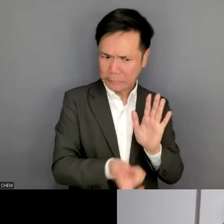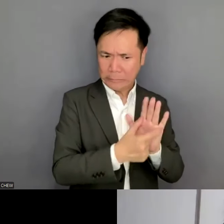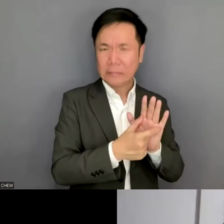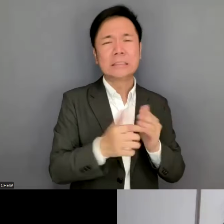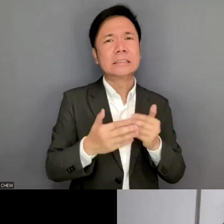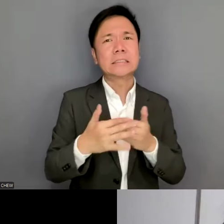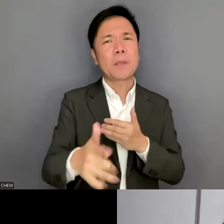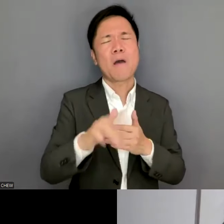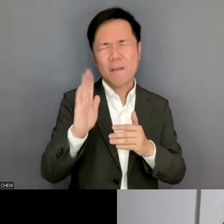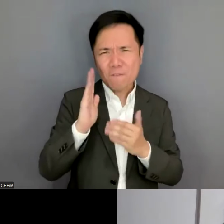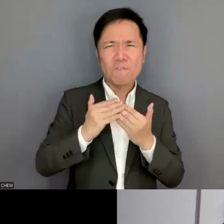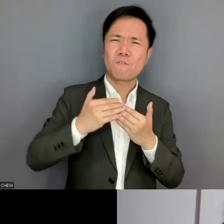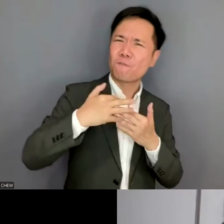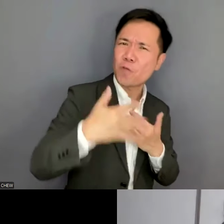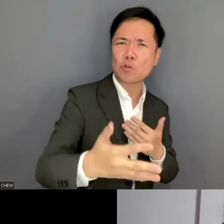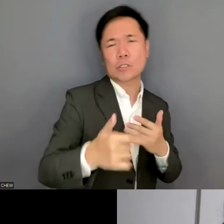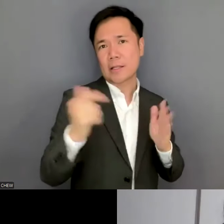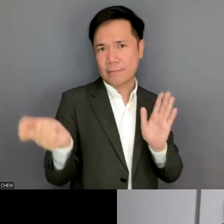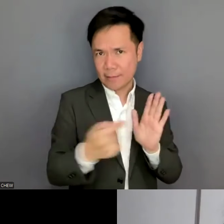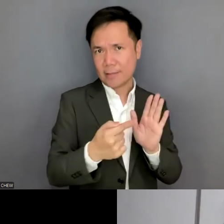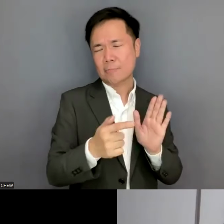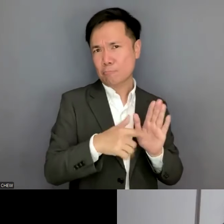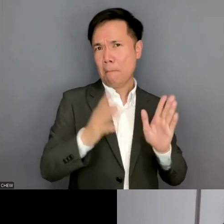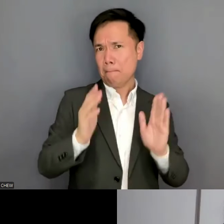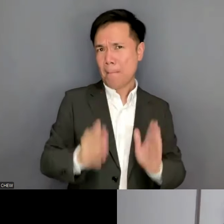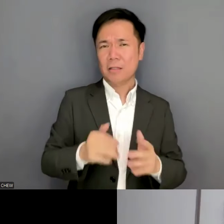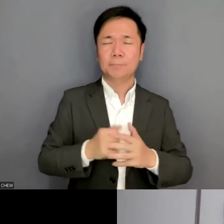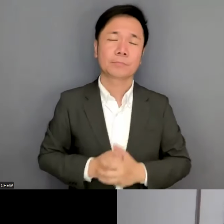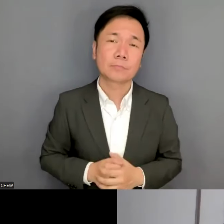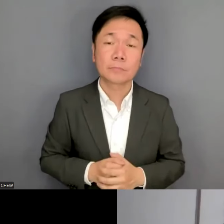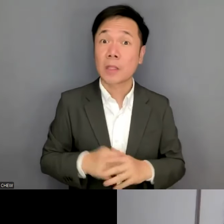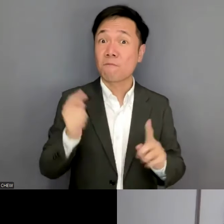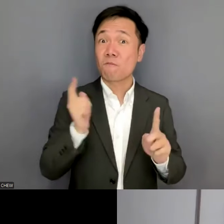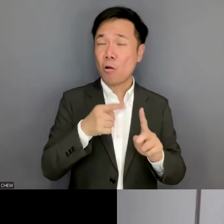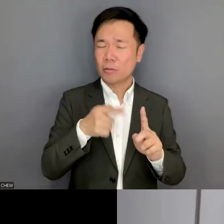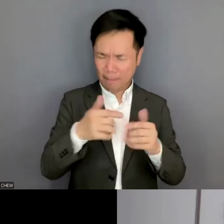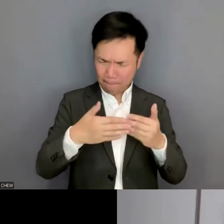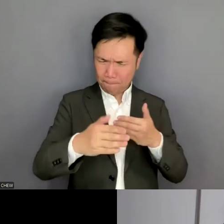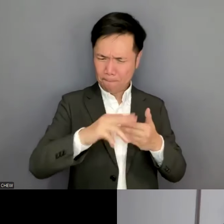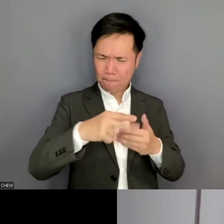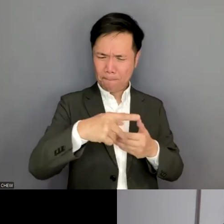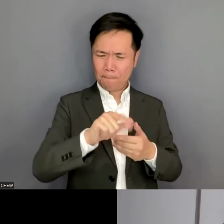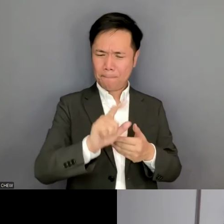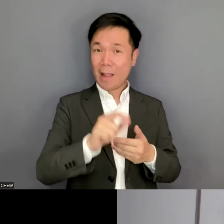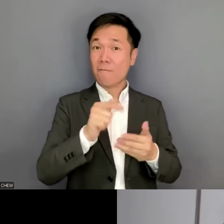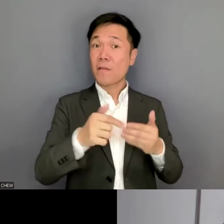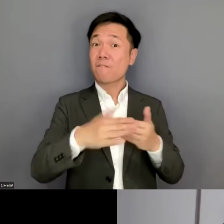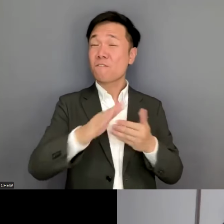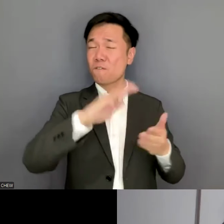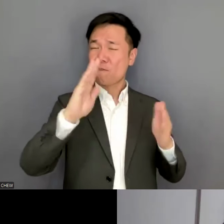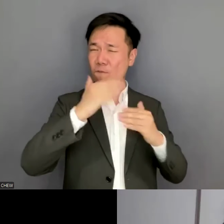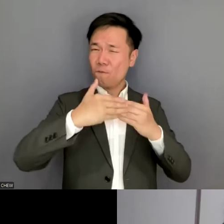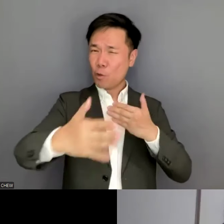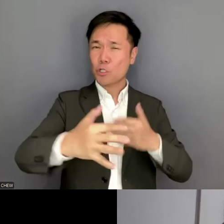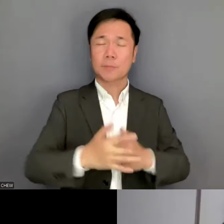Future, and especially this outcome document, which is the Path for the Future. The Pact for the Future is an outcome document